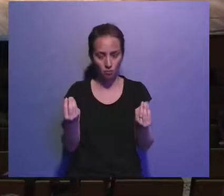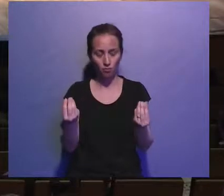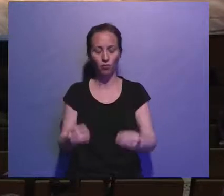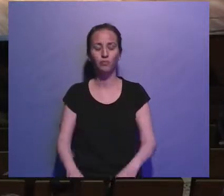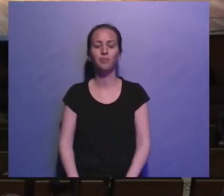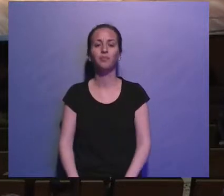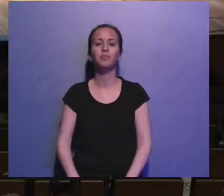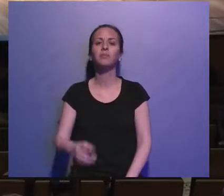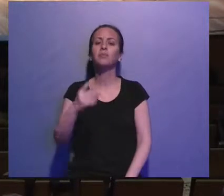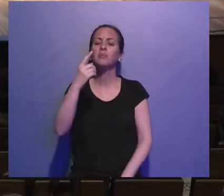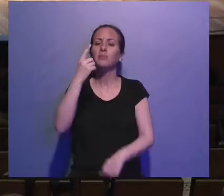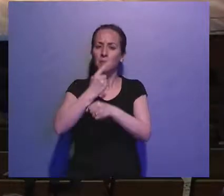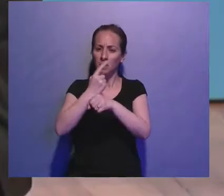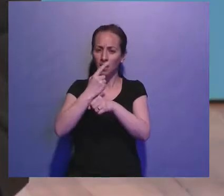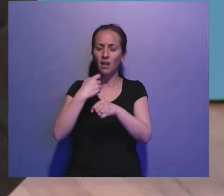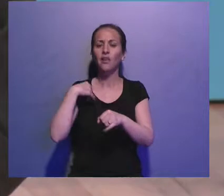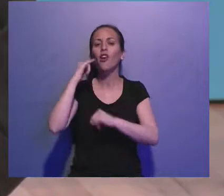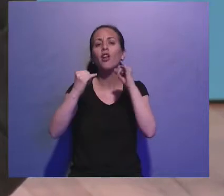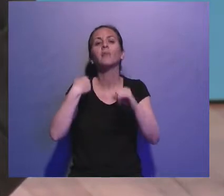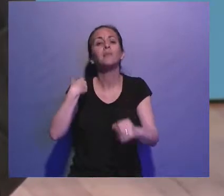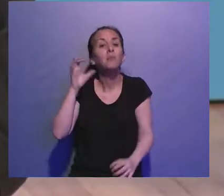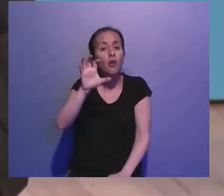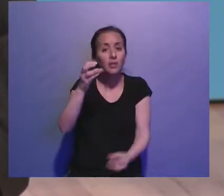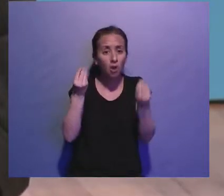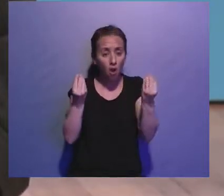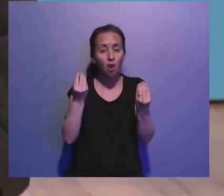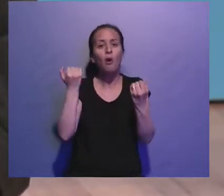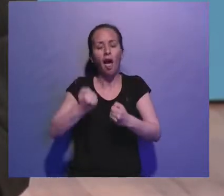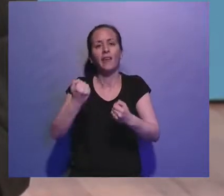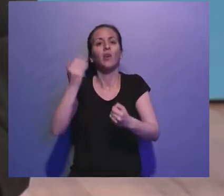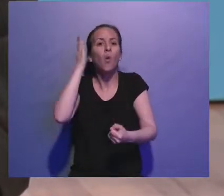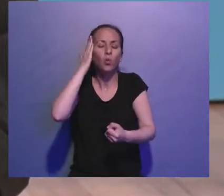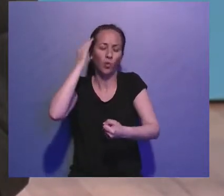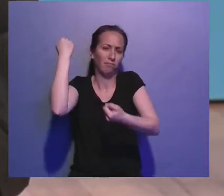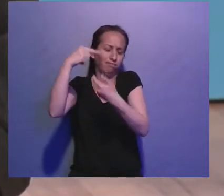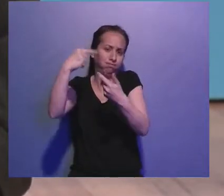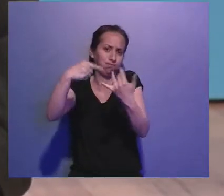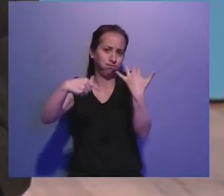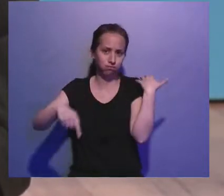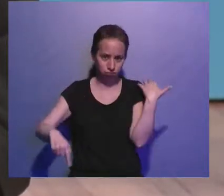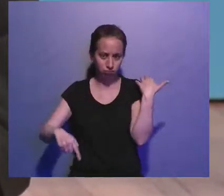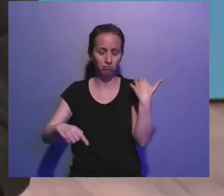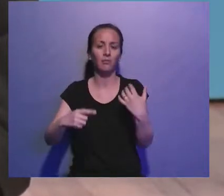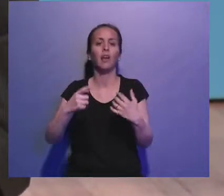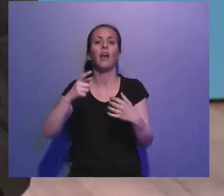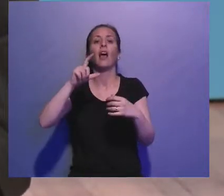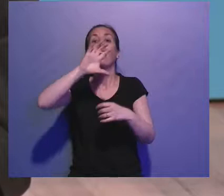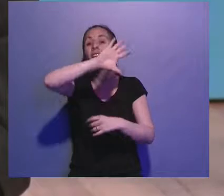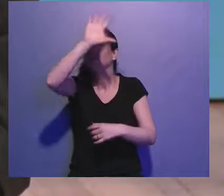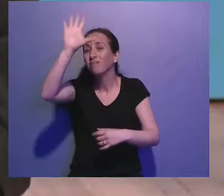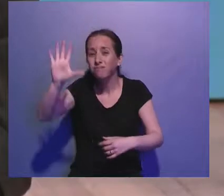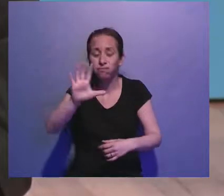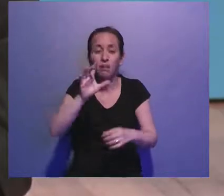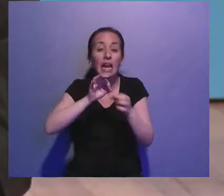information. Let me begin by explaining to you what my province is like.